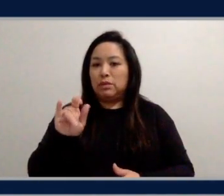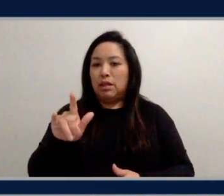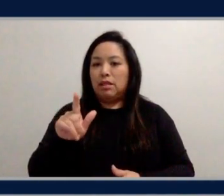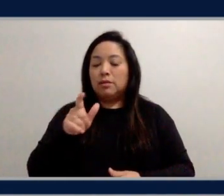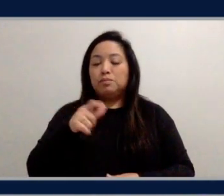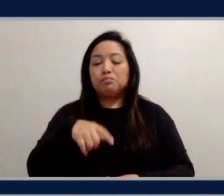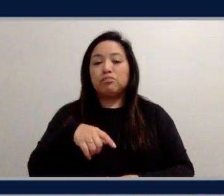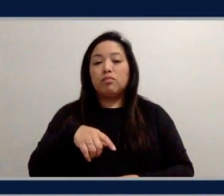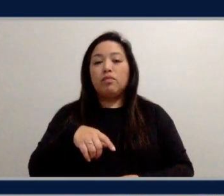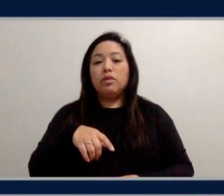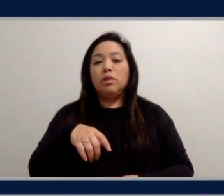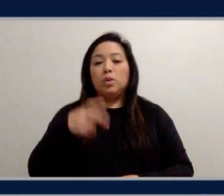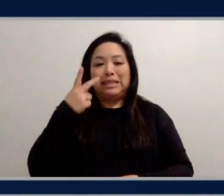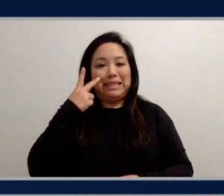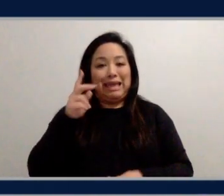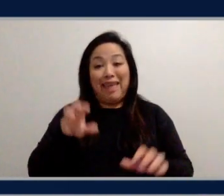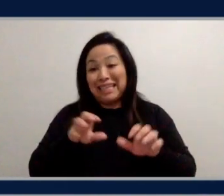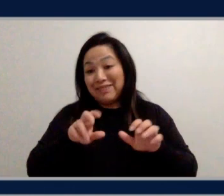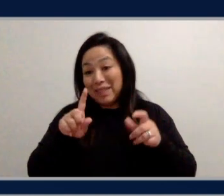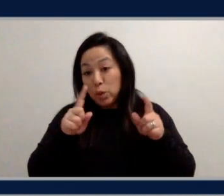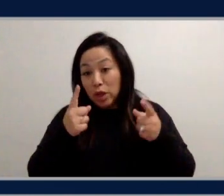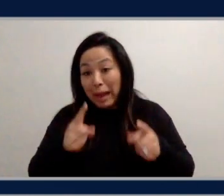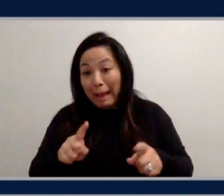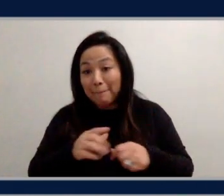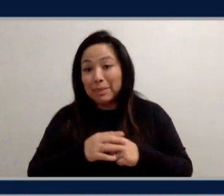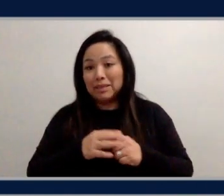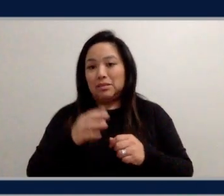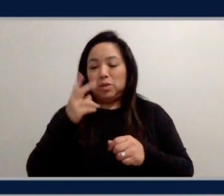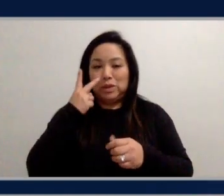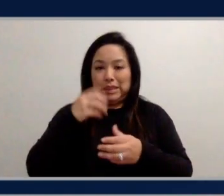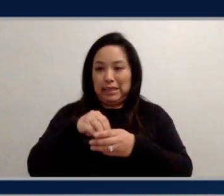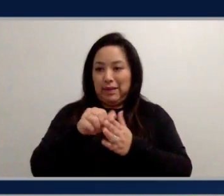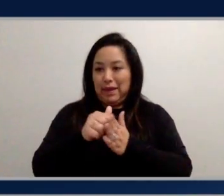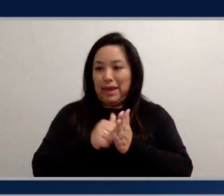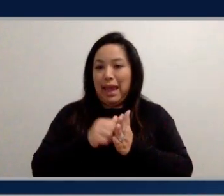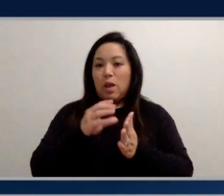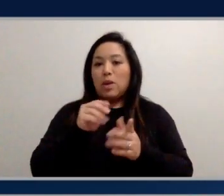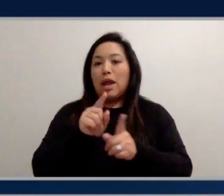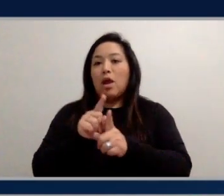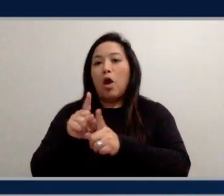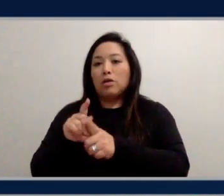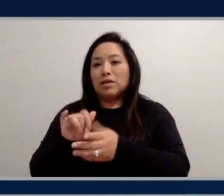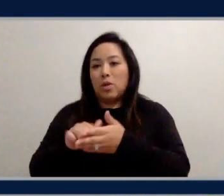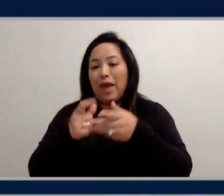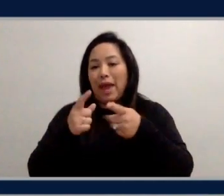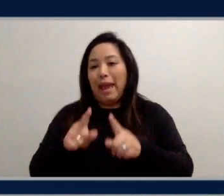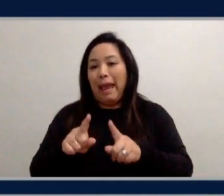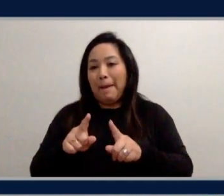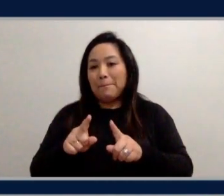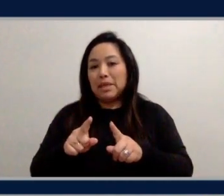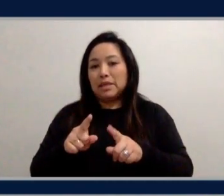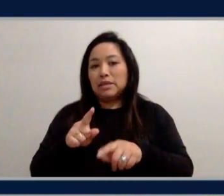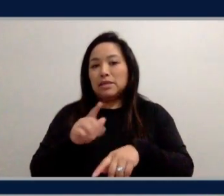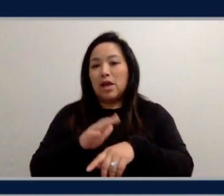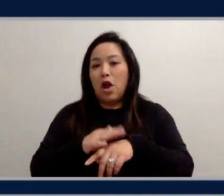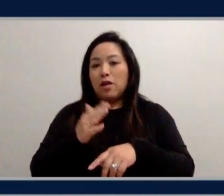activity happened, in this case, this specific account, and that it happened across 15 minutes. We